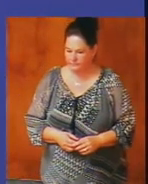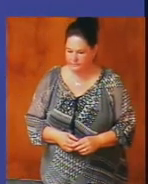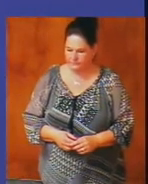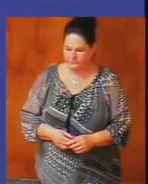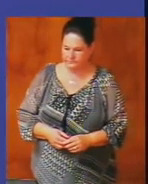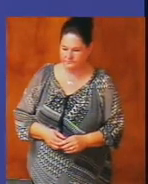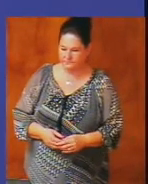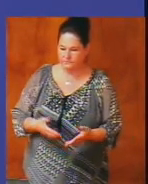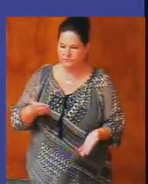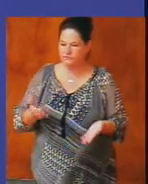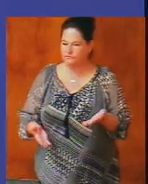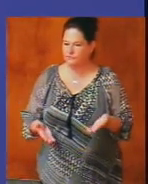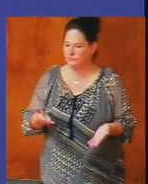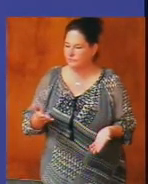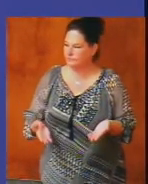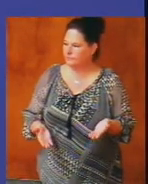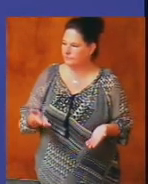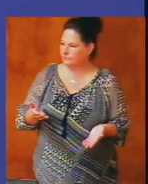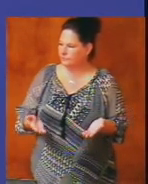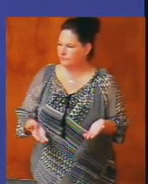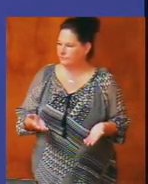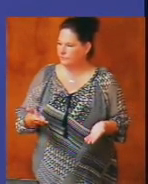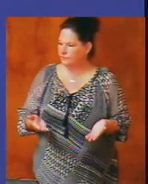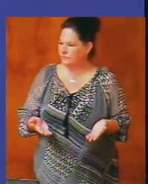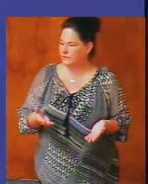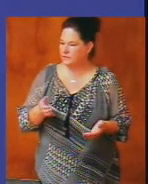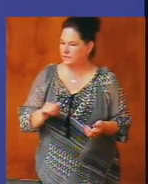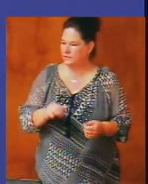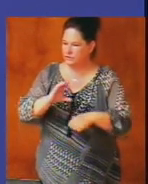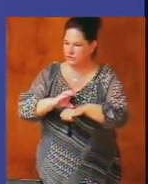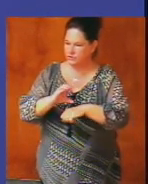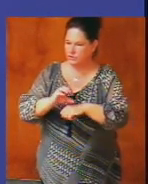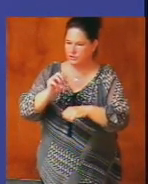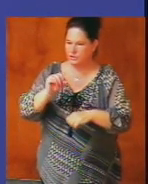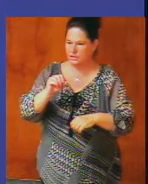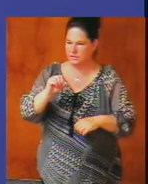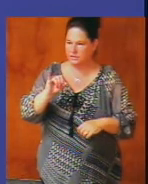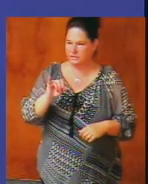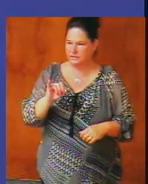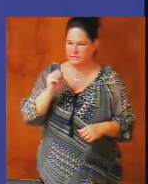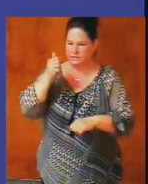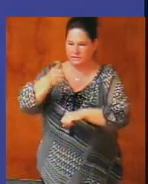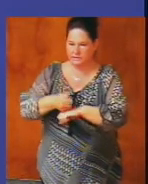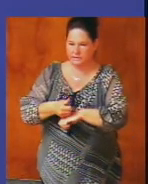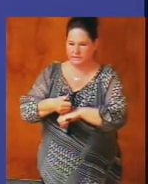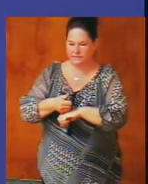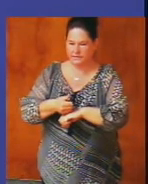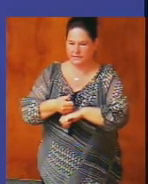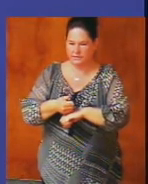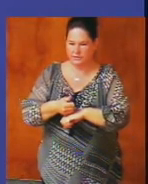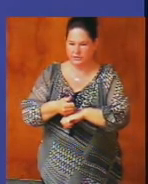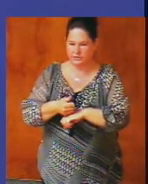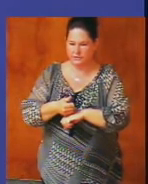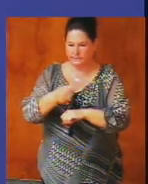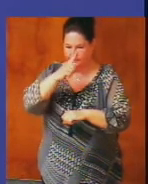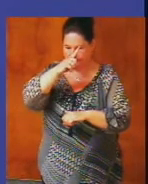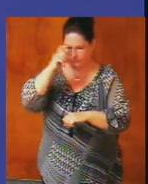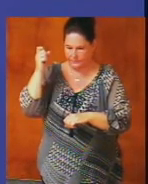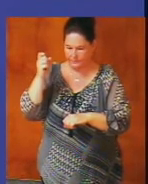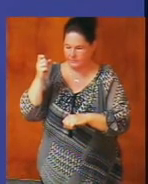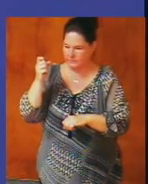It's likely, though, that the church in Colossae was established as a